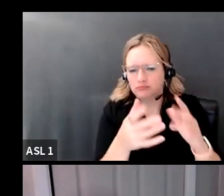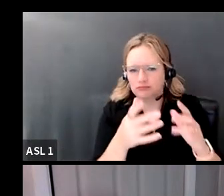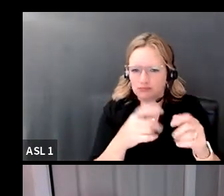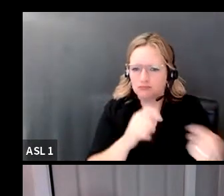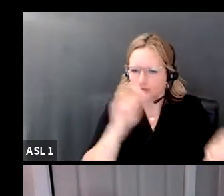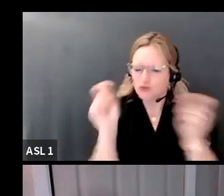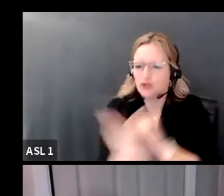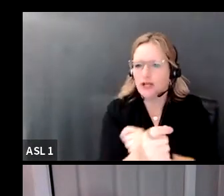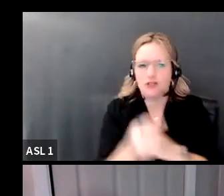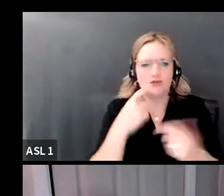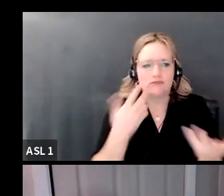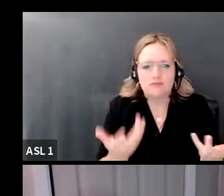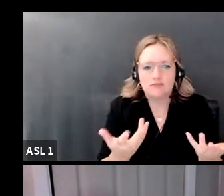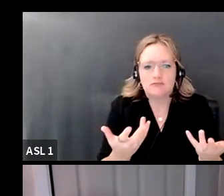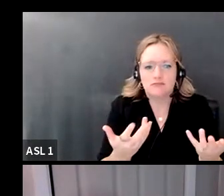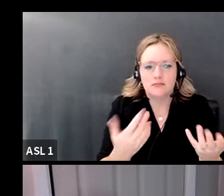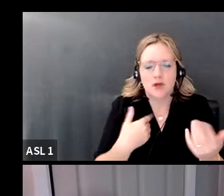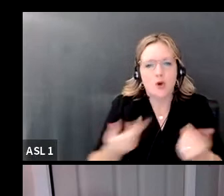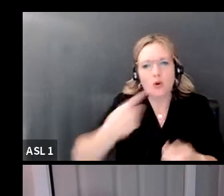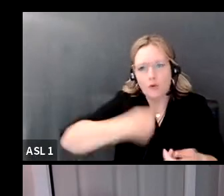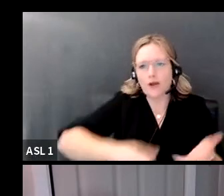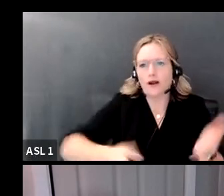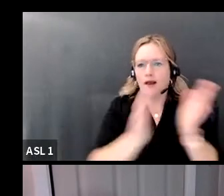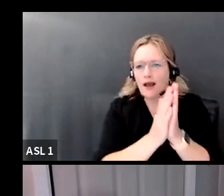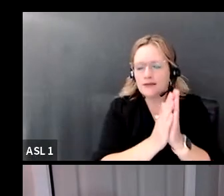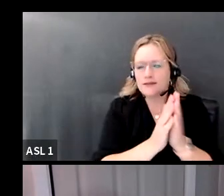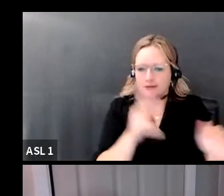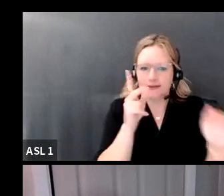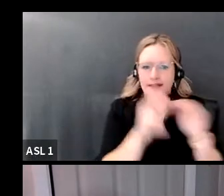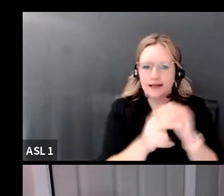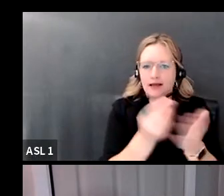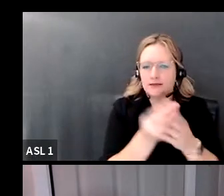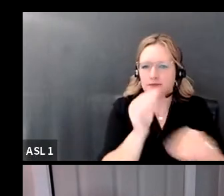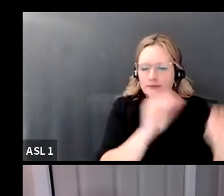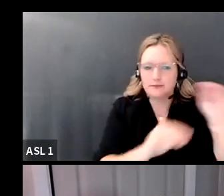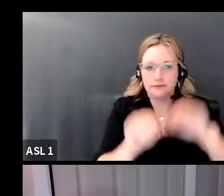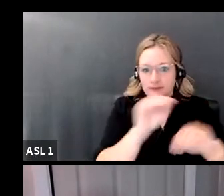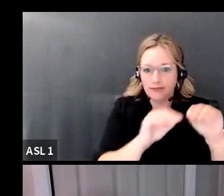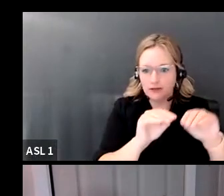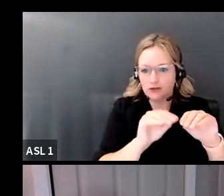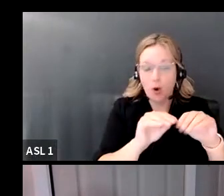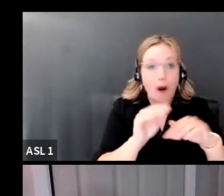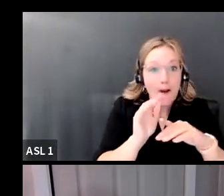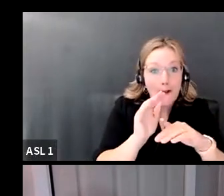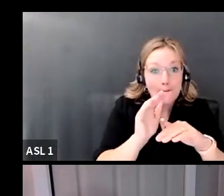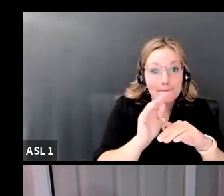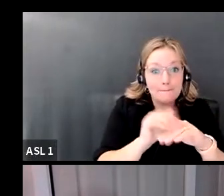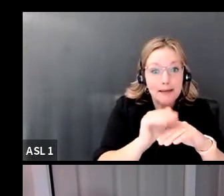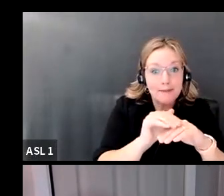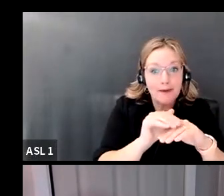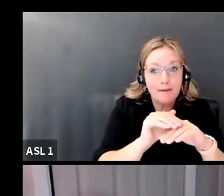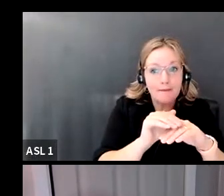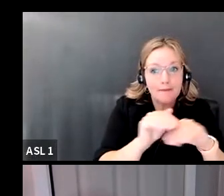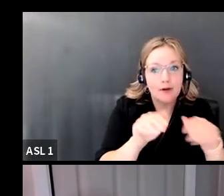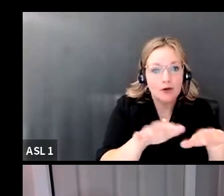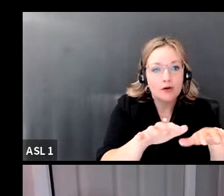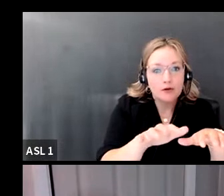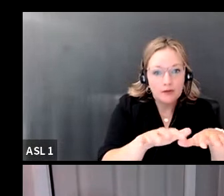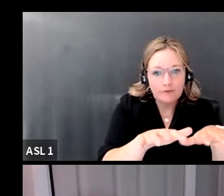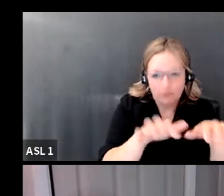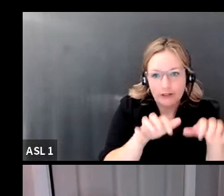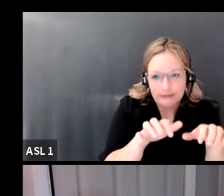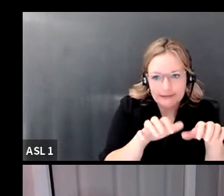with many other delegates today and asking them to cut the ottawa police services budget or at very very minimum refuse to approve an increase